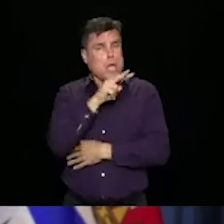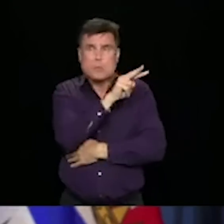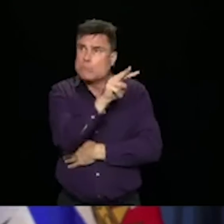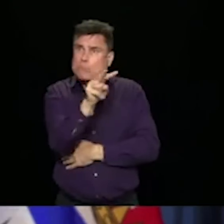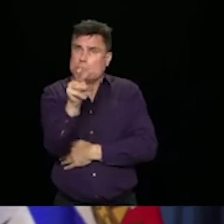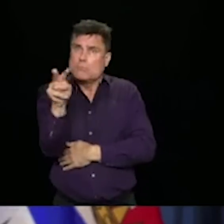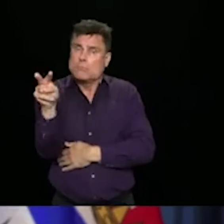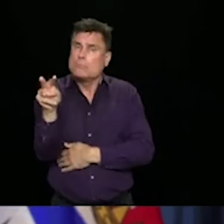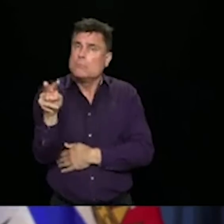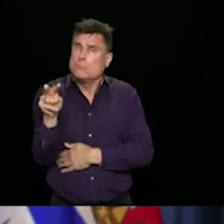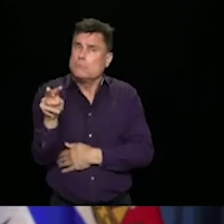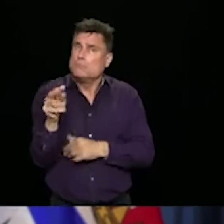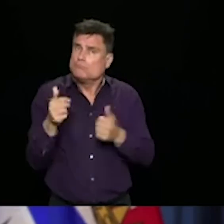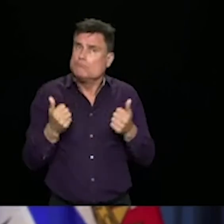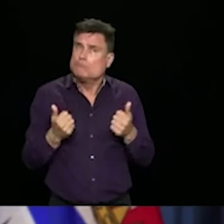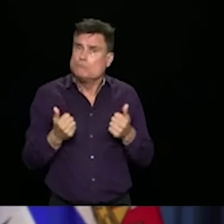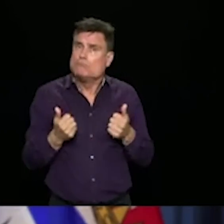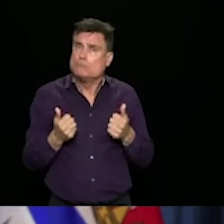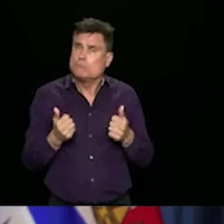is that